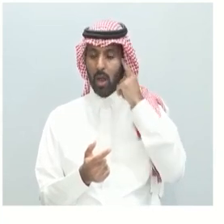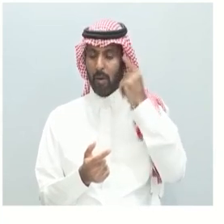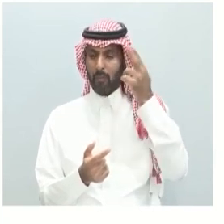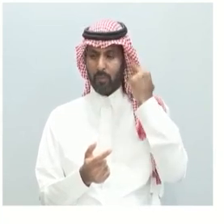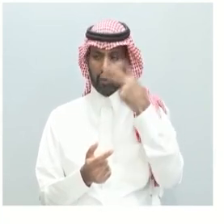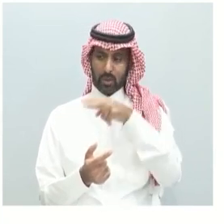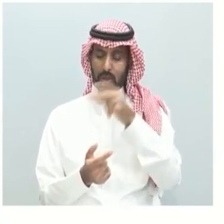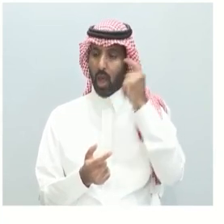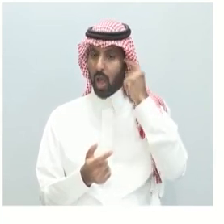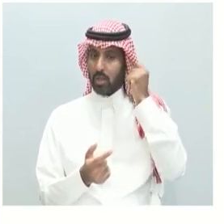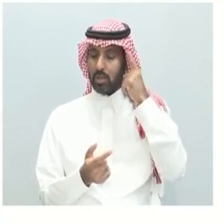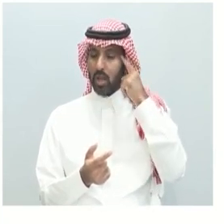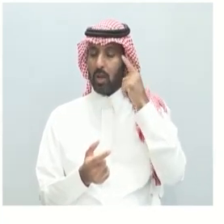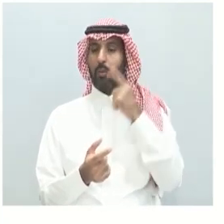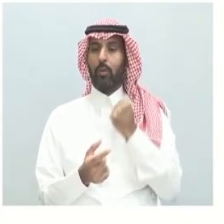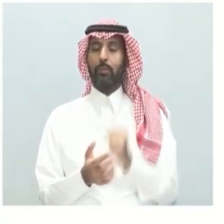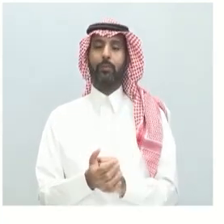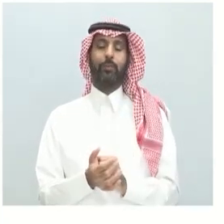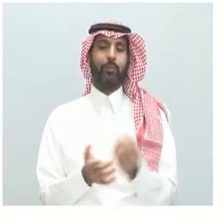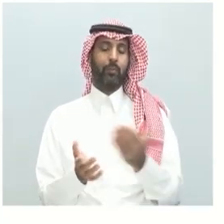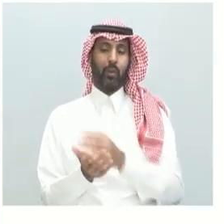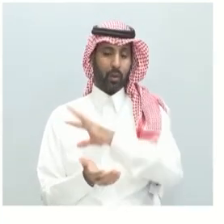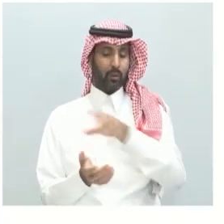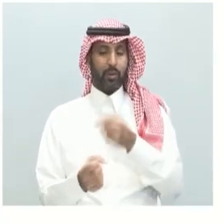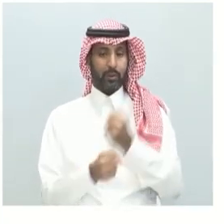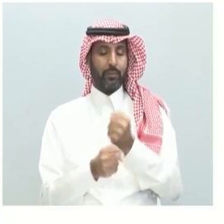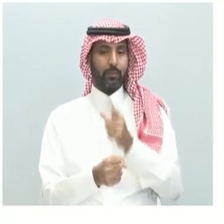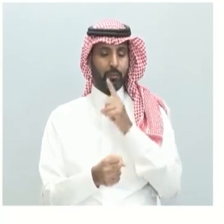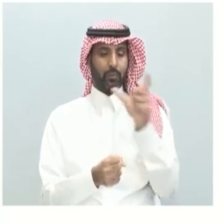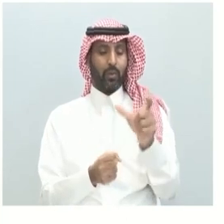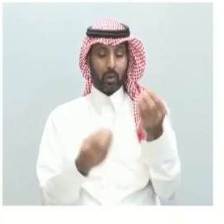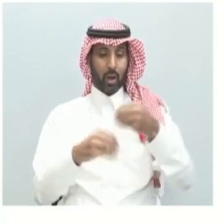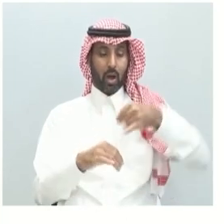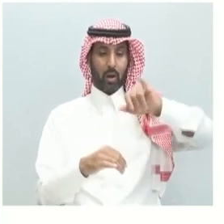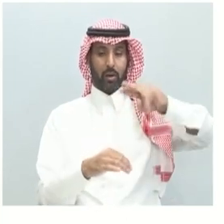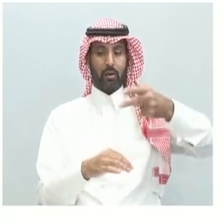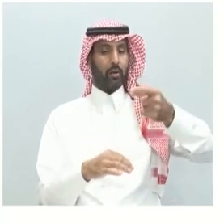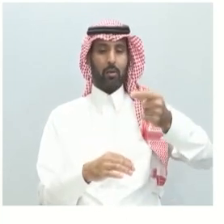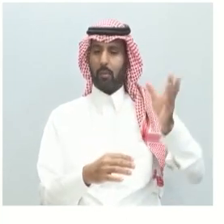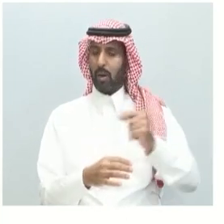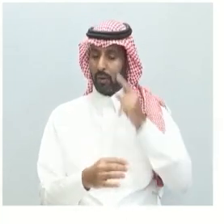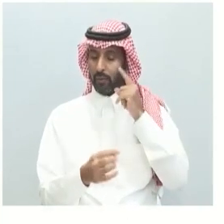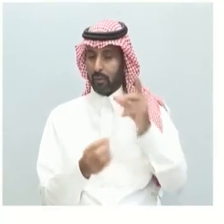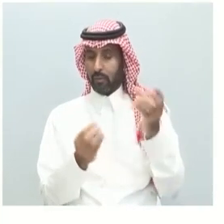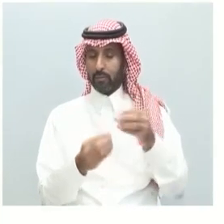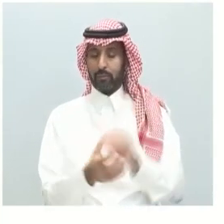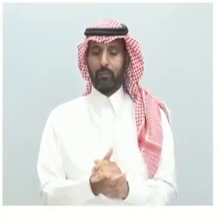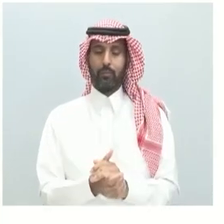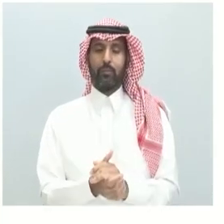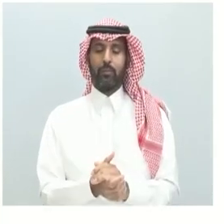see, understand, want, realize. So these verbs are not often used in the progressive